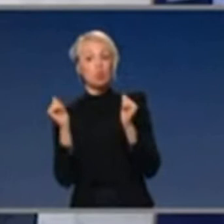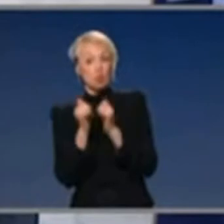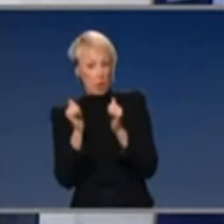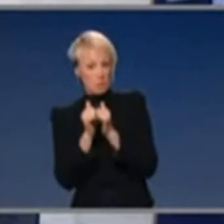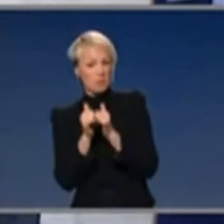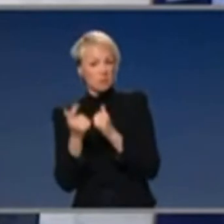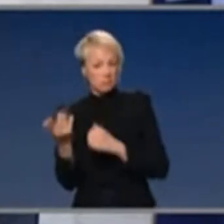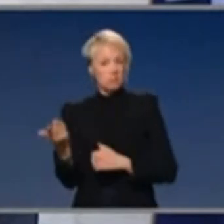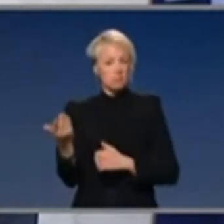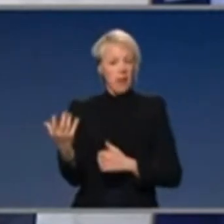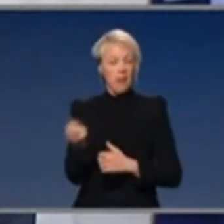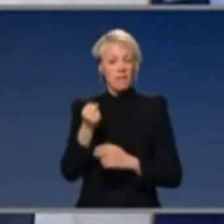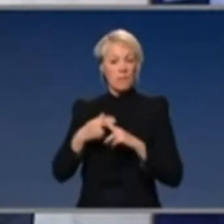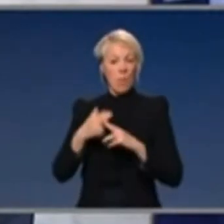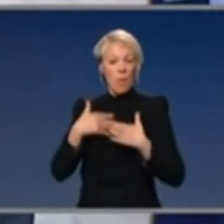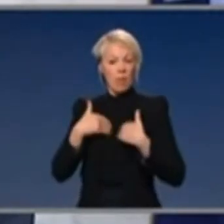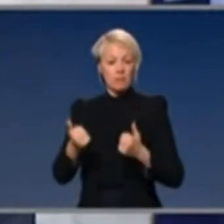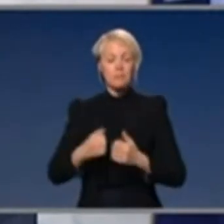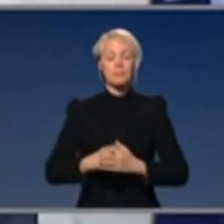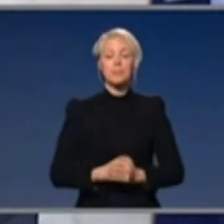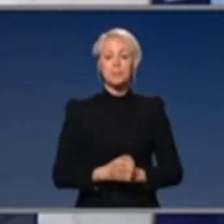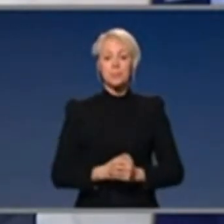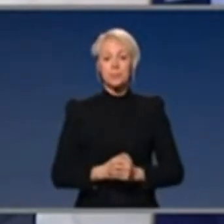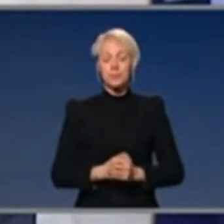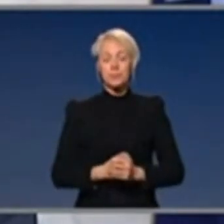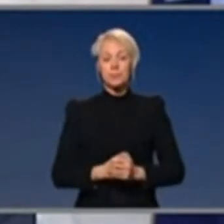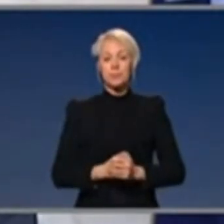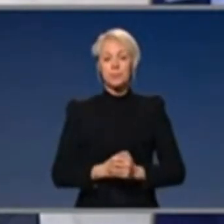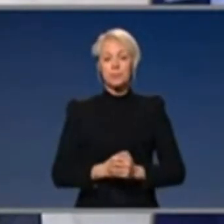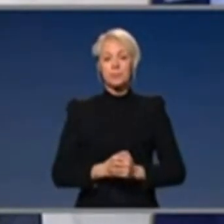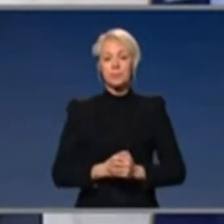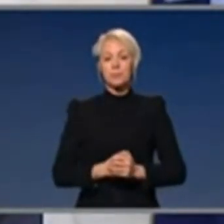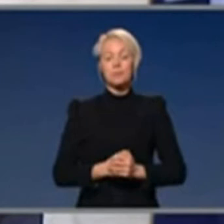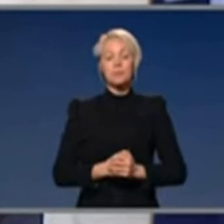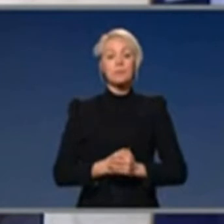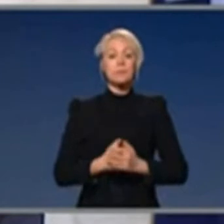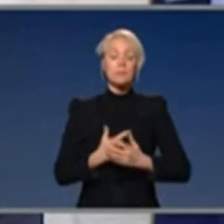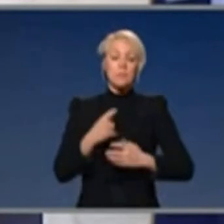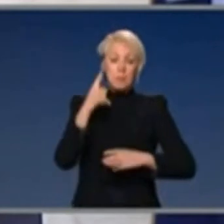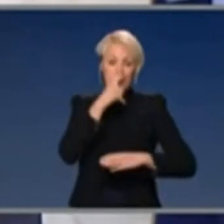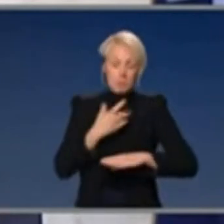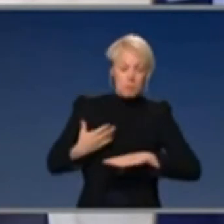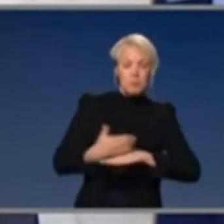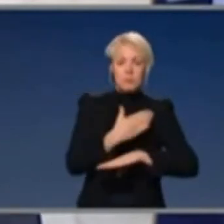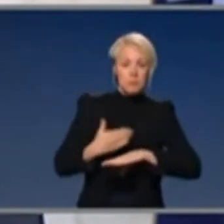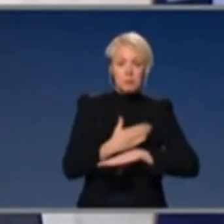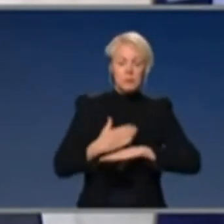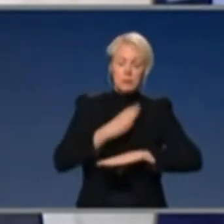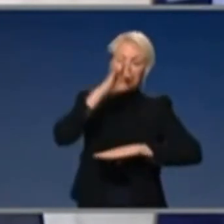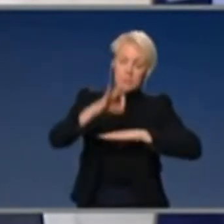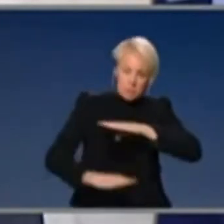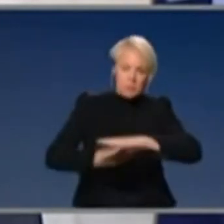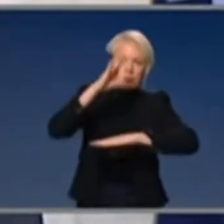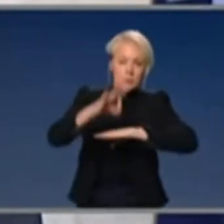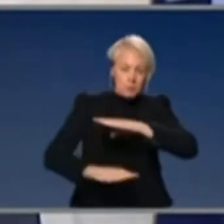have gone above and beyond in this response, have really worked day and night to keep Australians safe. I'm not going to have